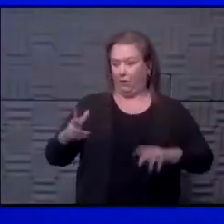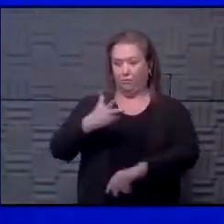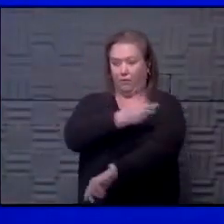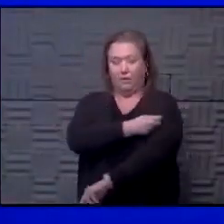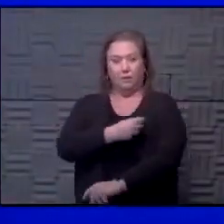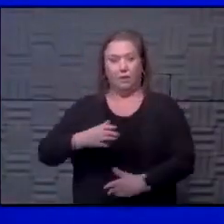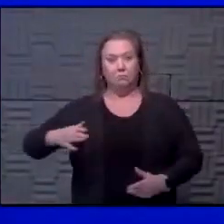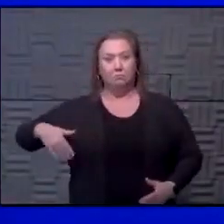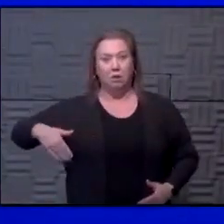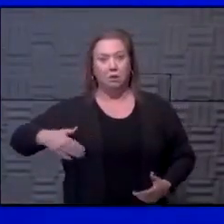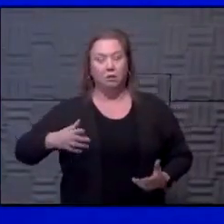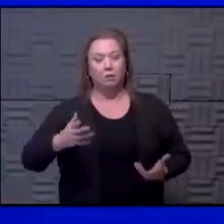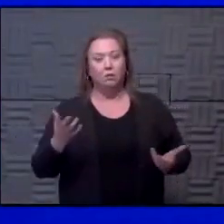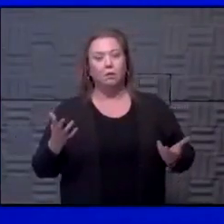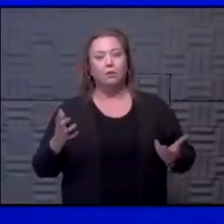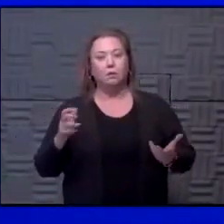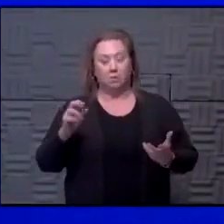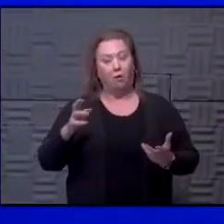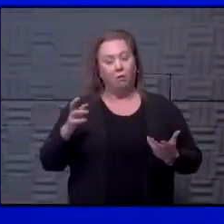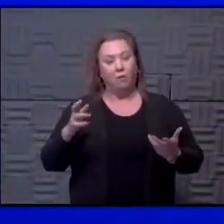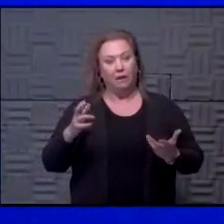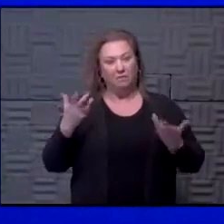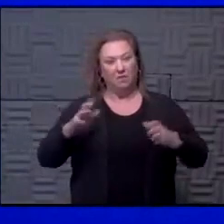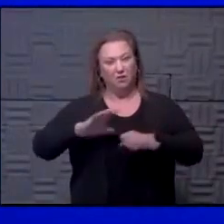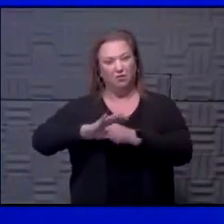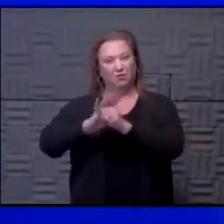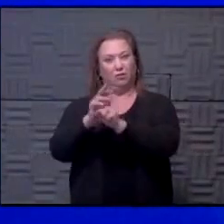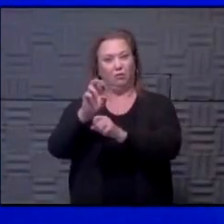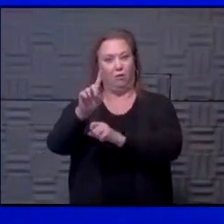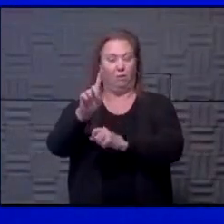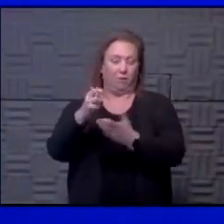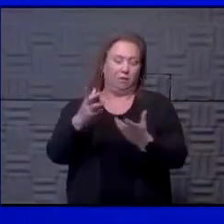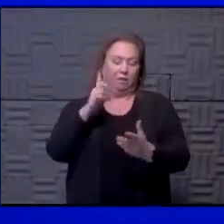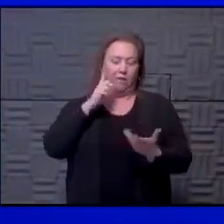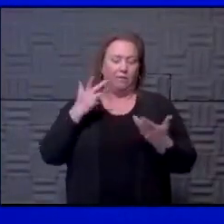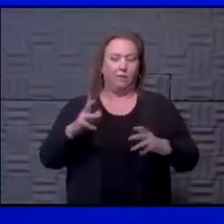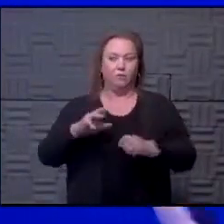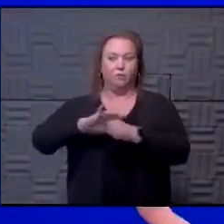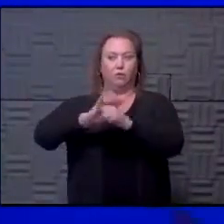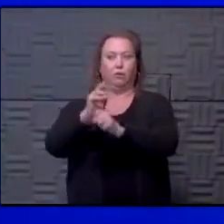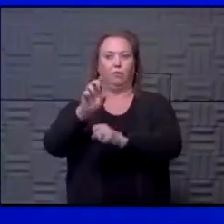vaccinated? Or maybe they've had COVID. You could probably get there if they've had